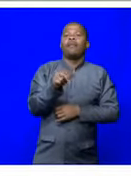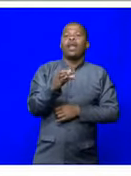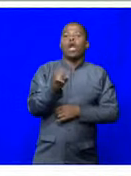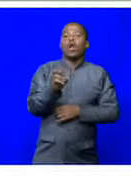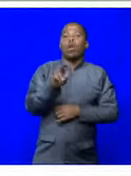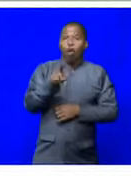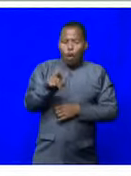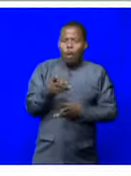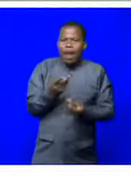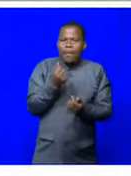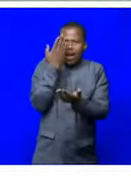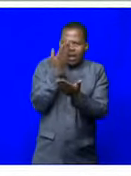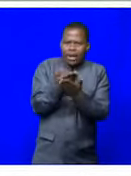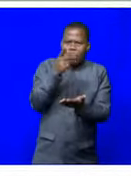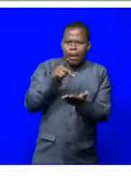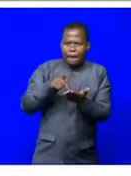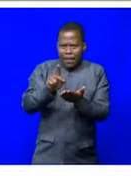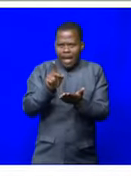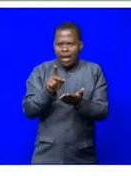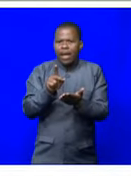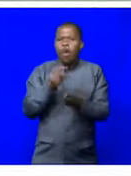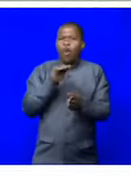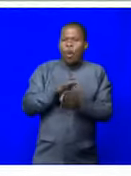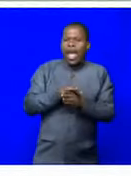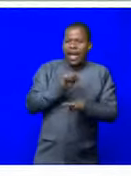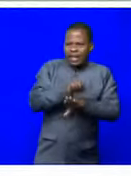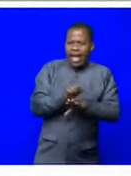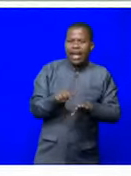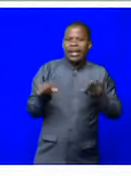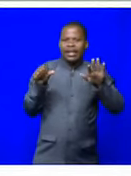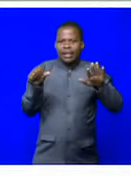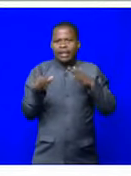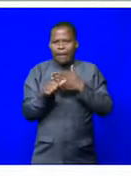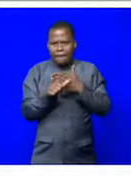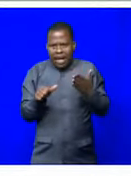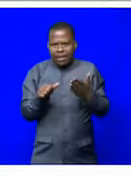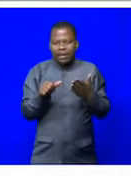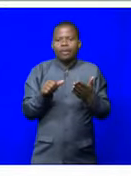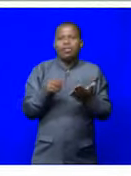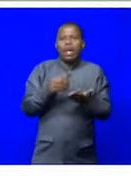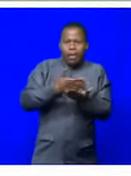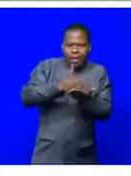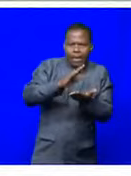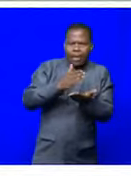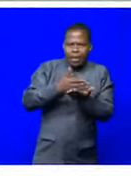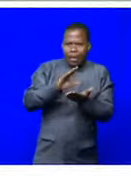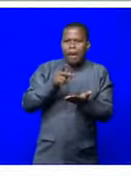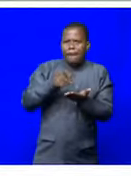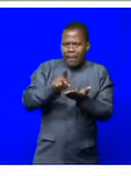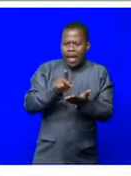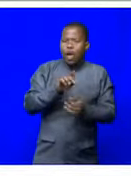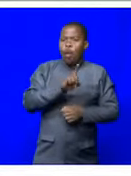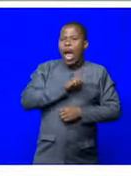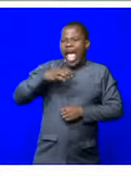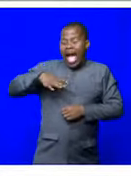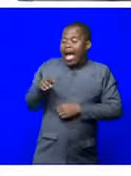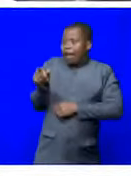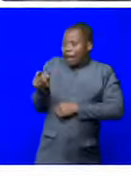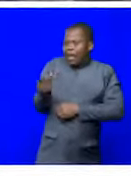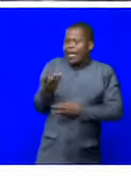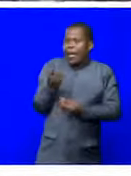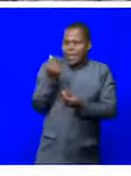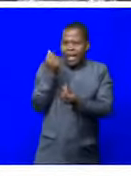phinze bayibuyise. Bebayibuyisa ke njalo nga 6 months kuze uthi nalabanye bakhone ukuboleka. Sesente